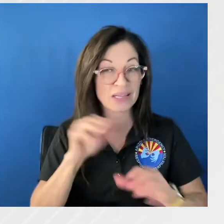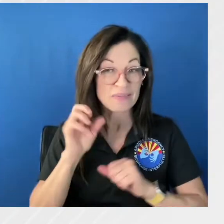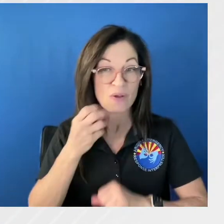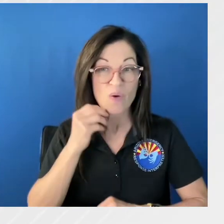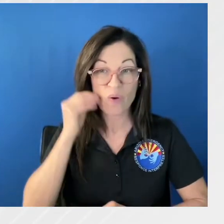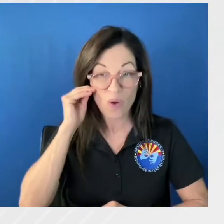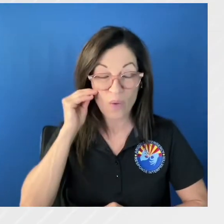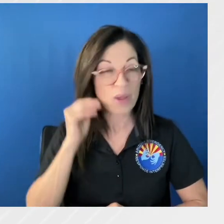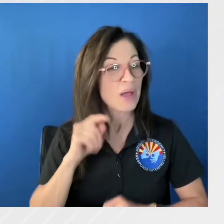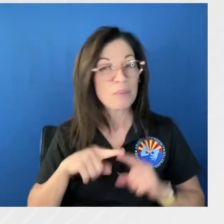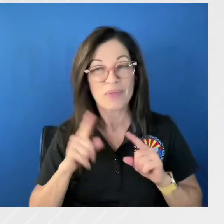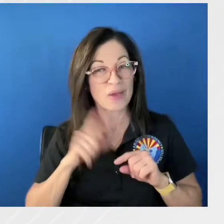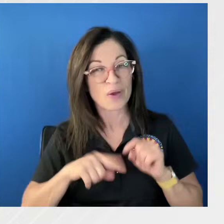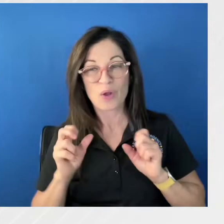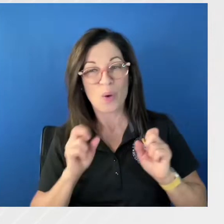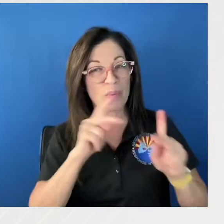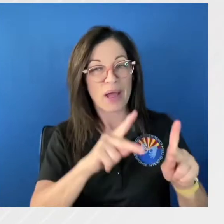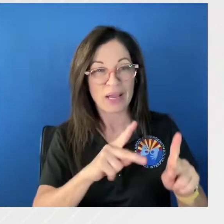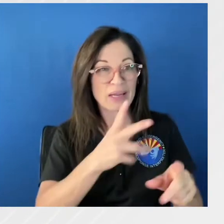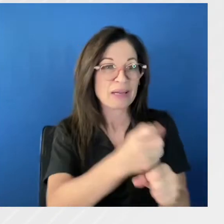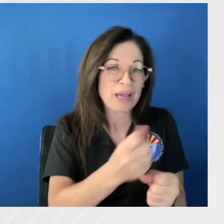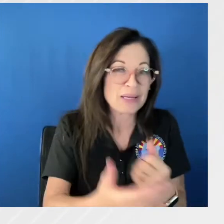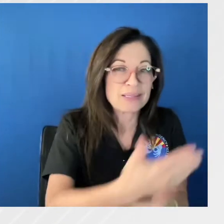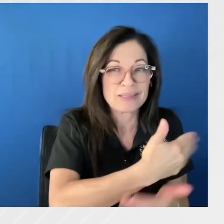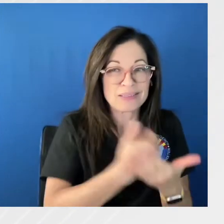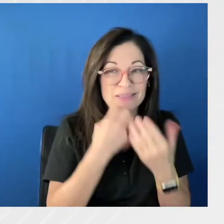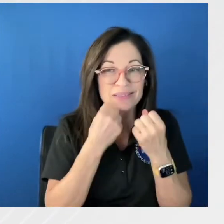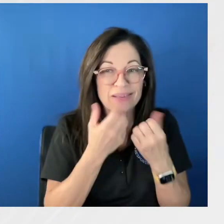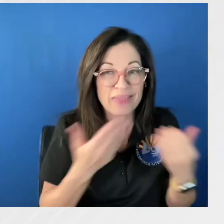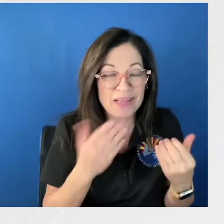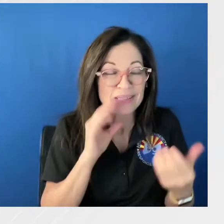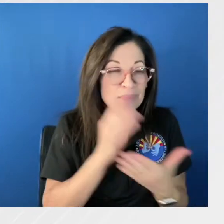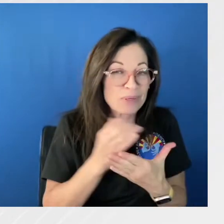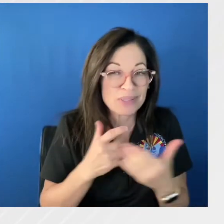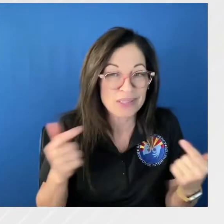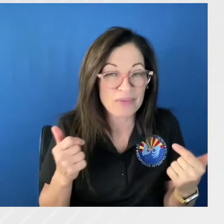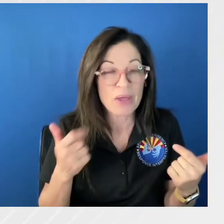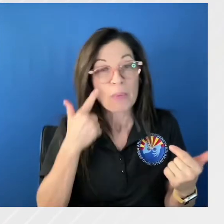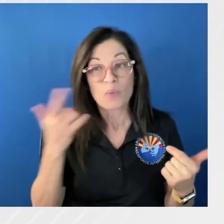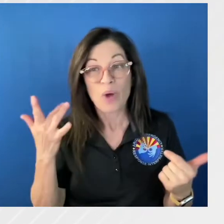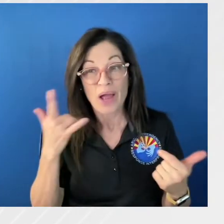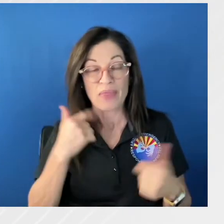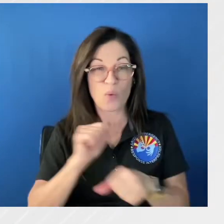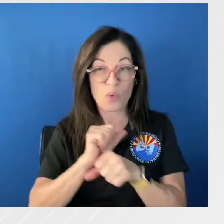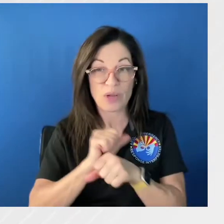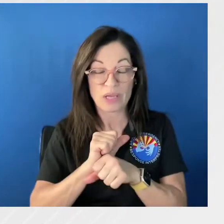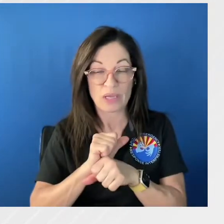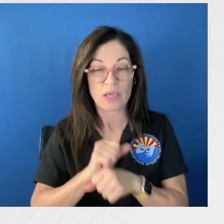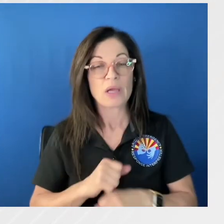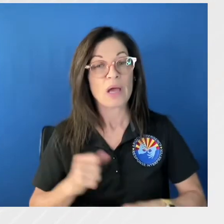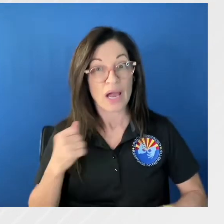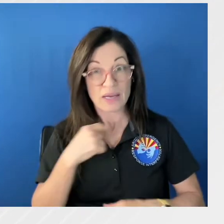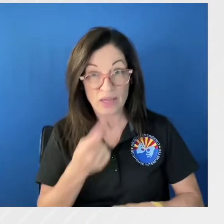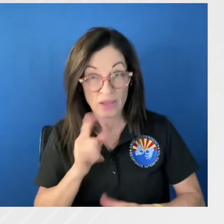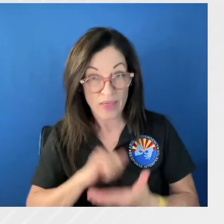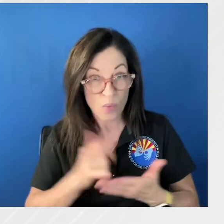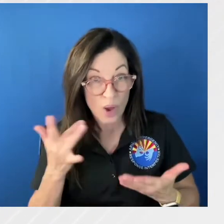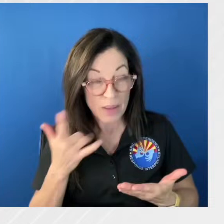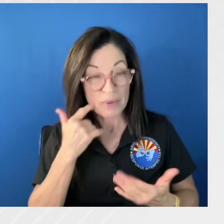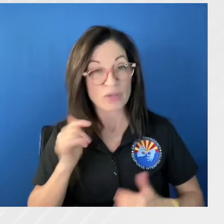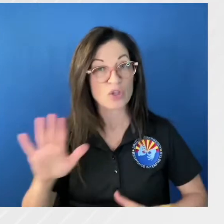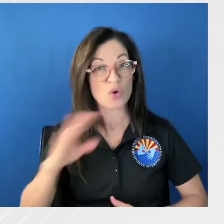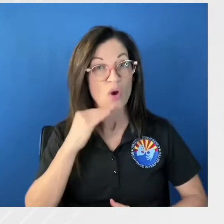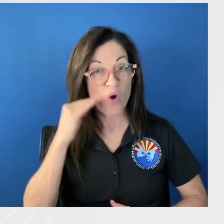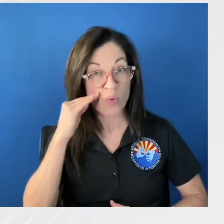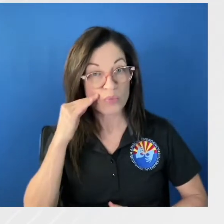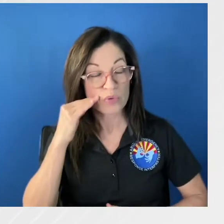all those things because they're working. Why do I tell you that? Because your homes are our homes. And I'm telling you, we don't mess